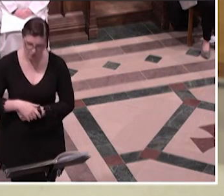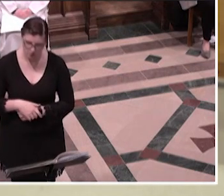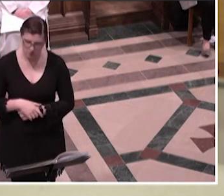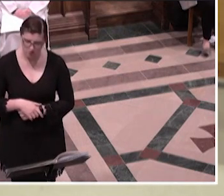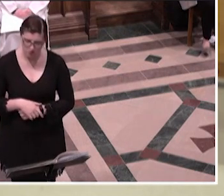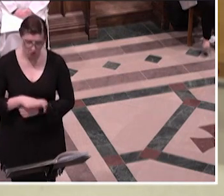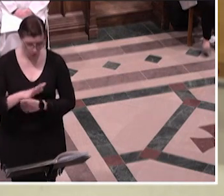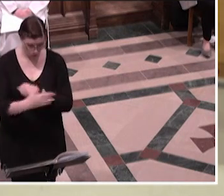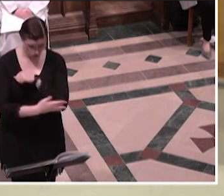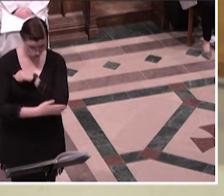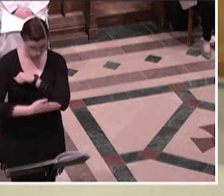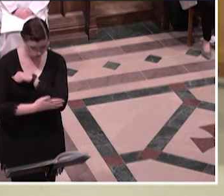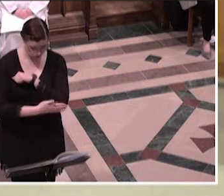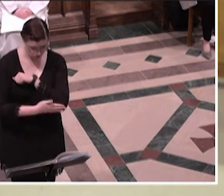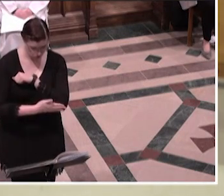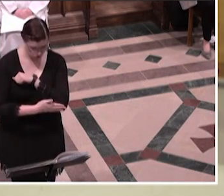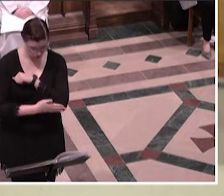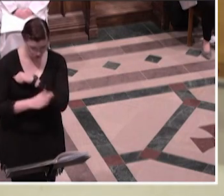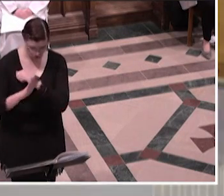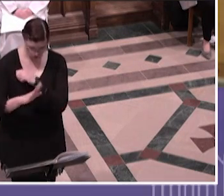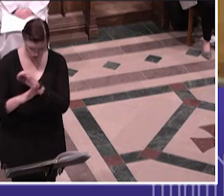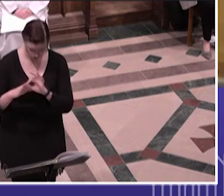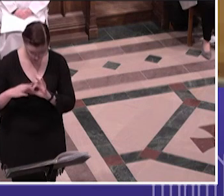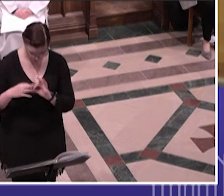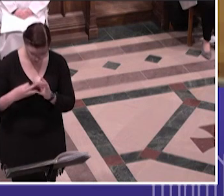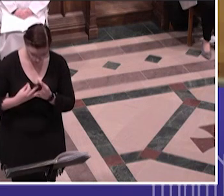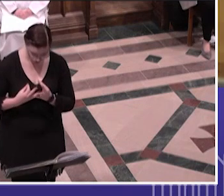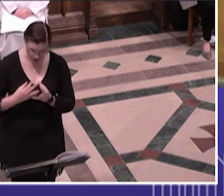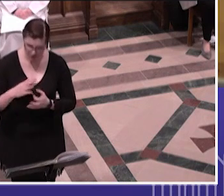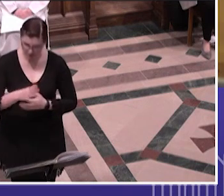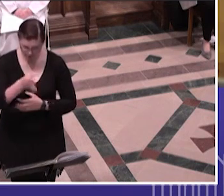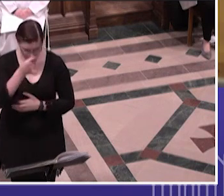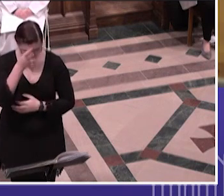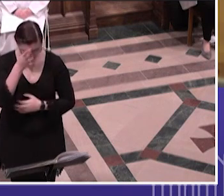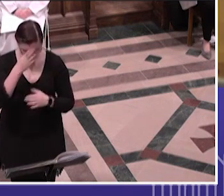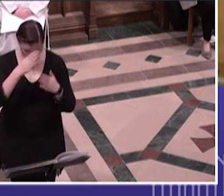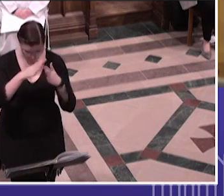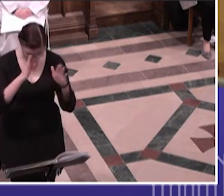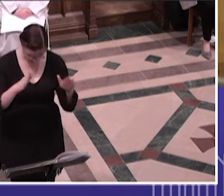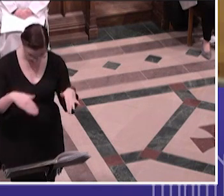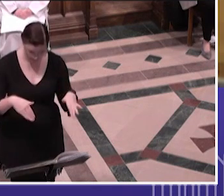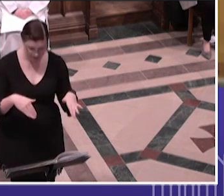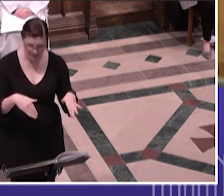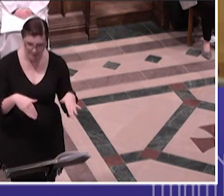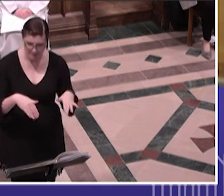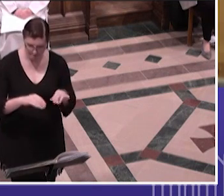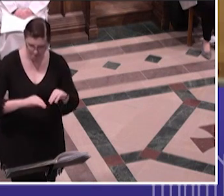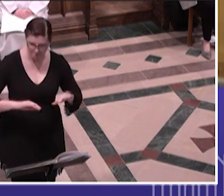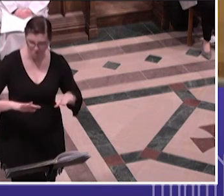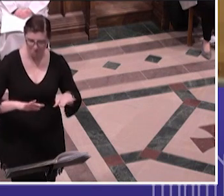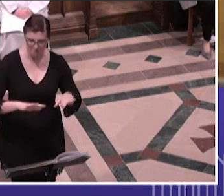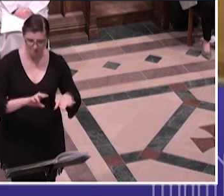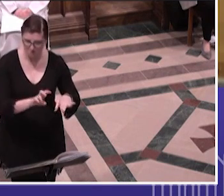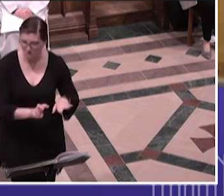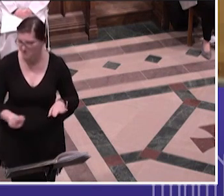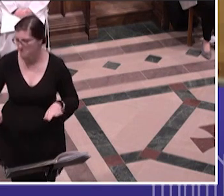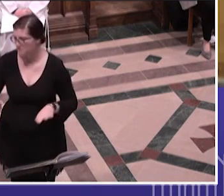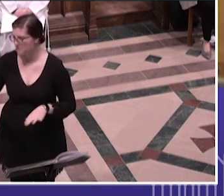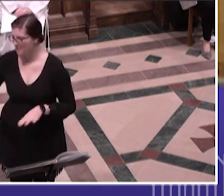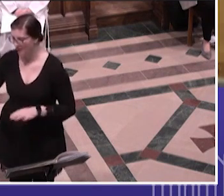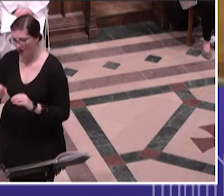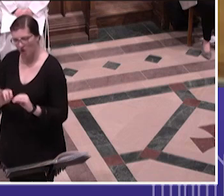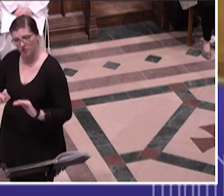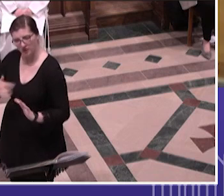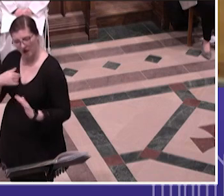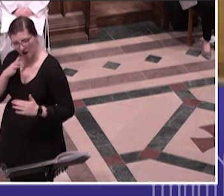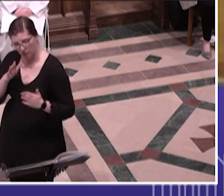your country and your kindred in your father's house to the land that I will show